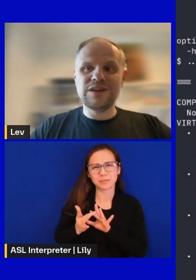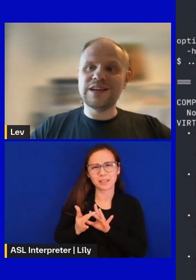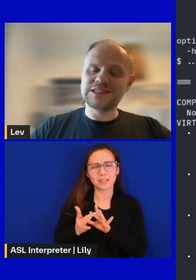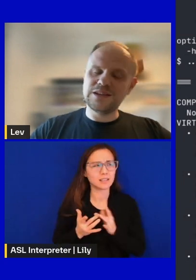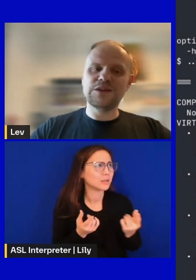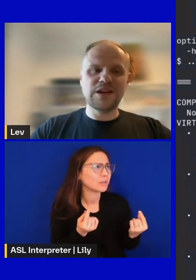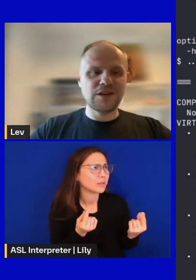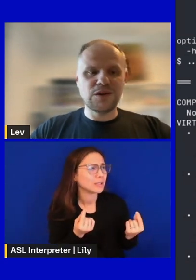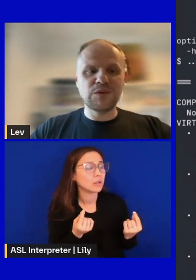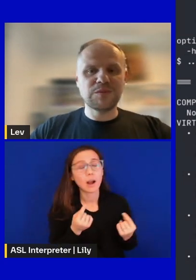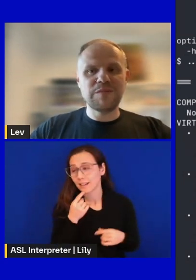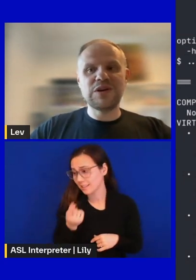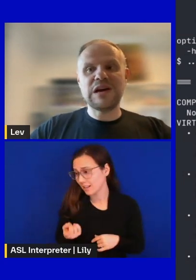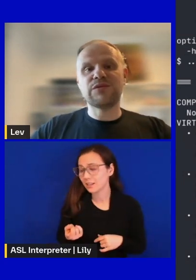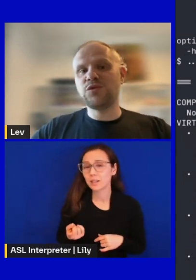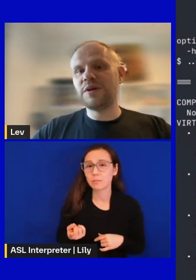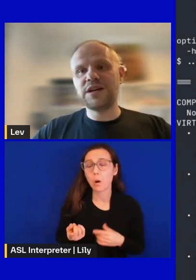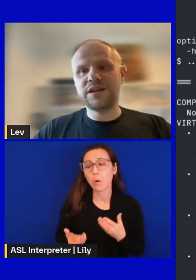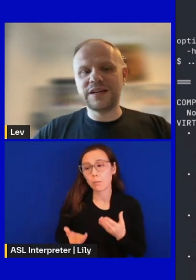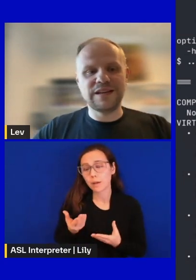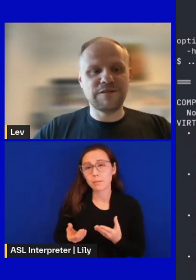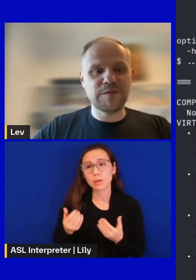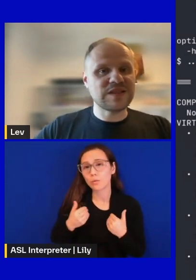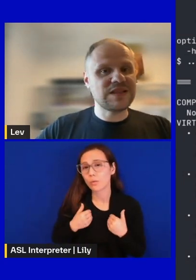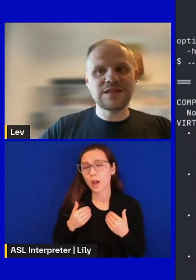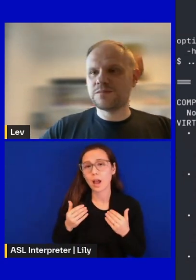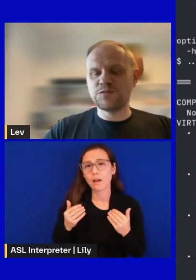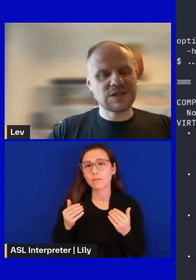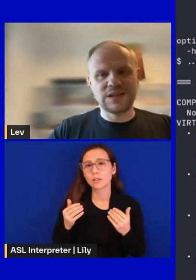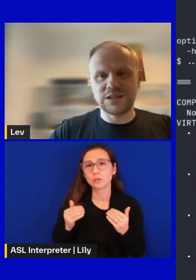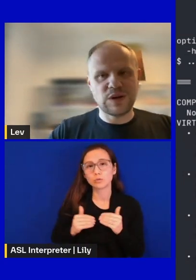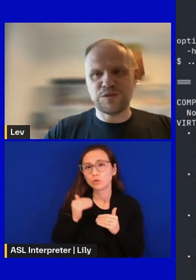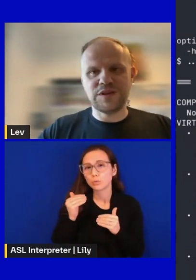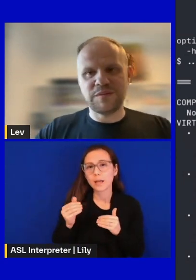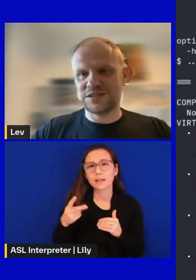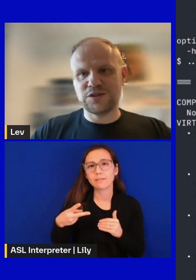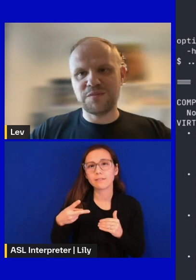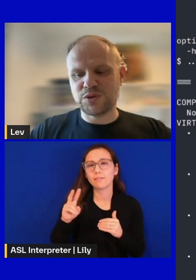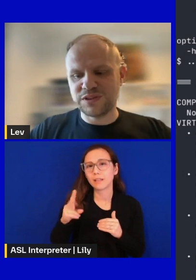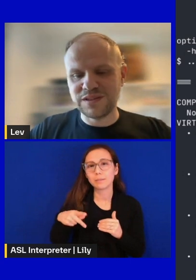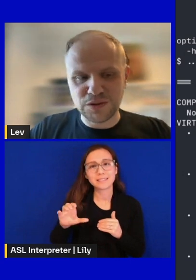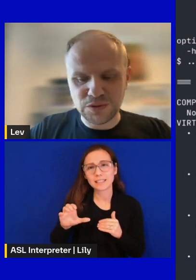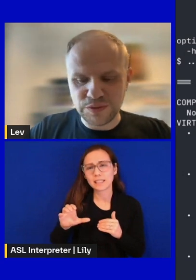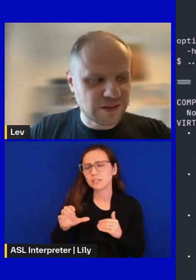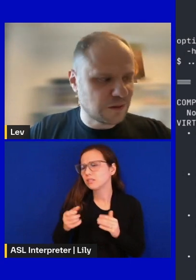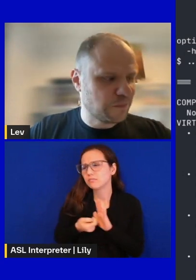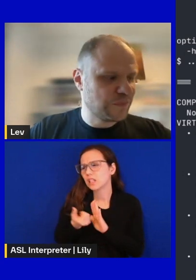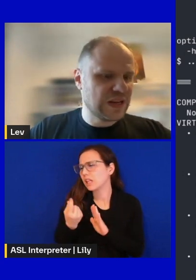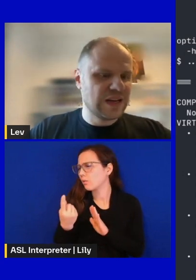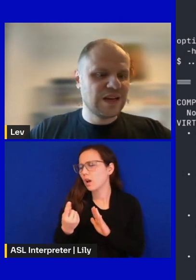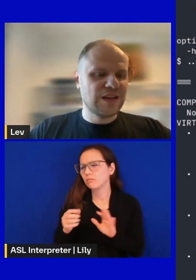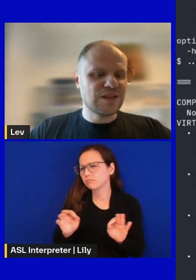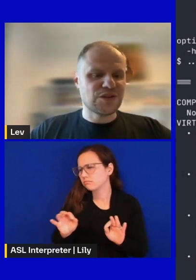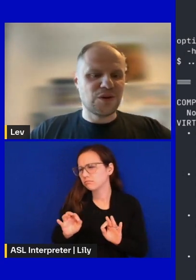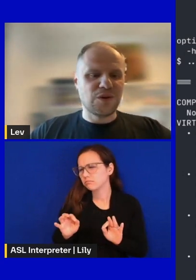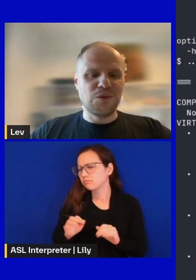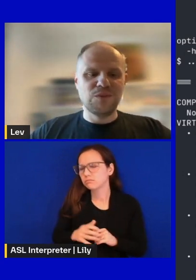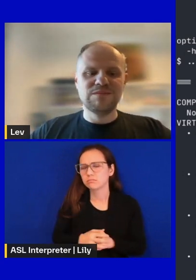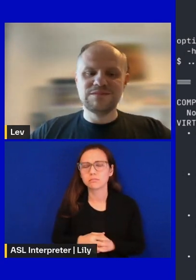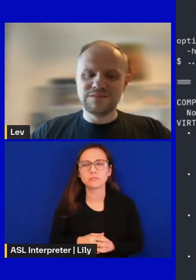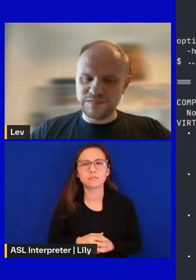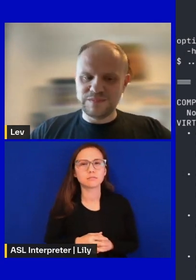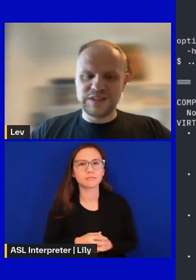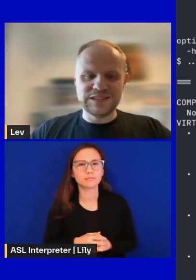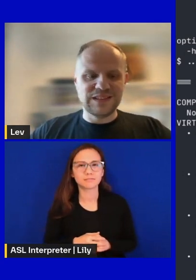he do? And I can say, okay, you know what, maybe you have too many VPCs, just delete one of them. It's not important, they're not critical.